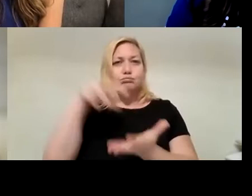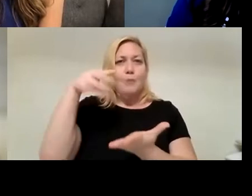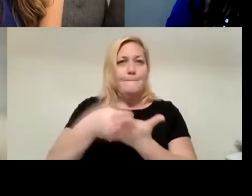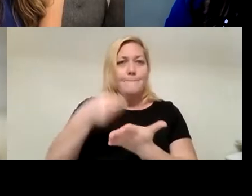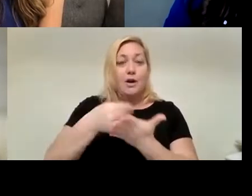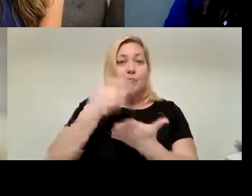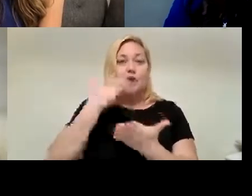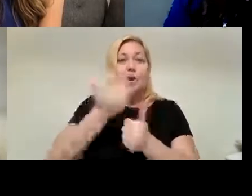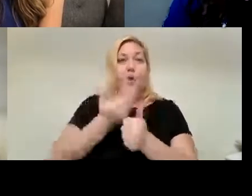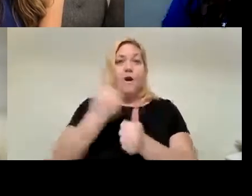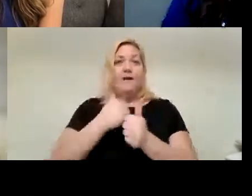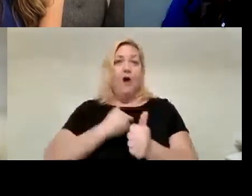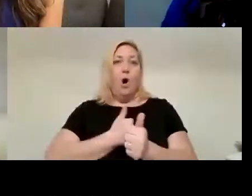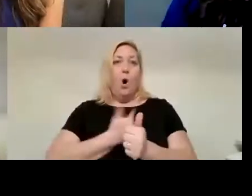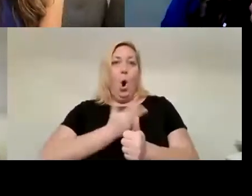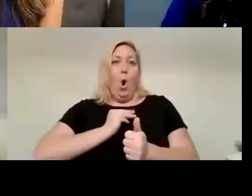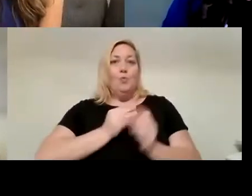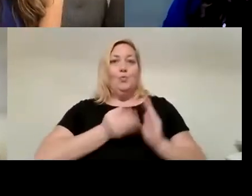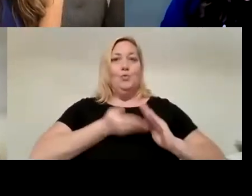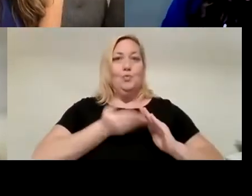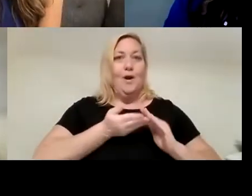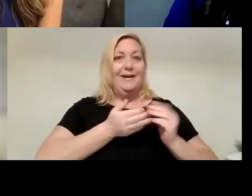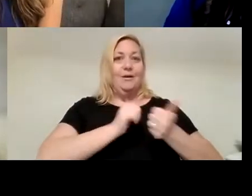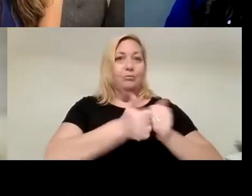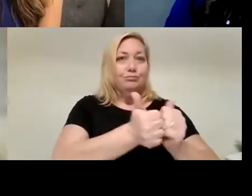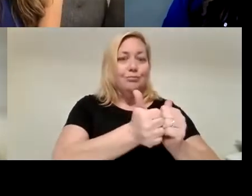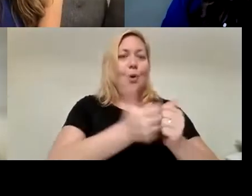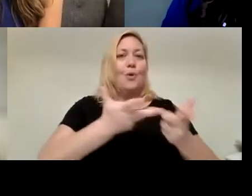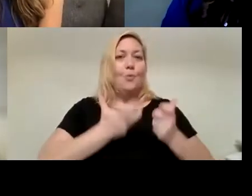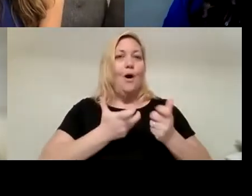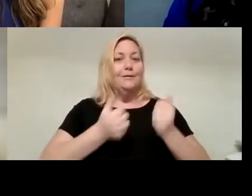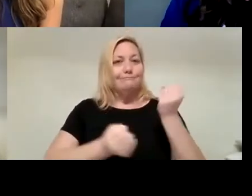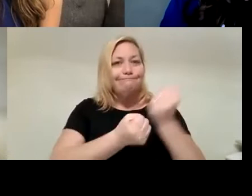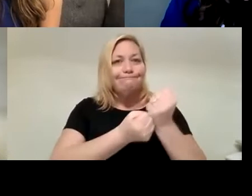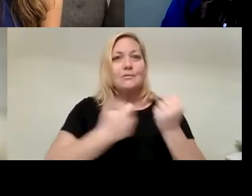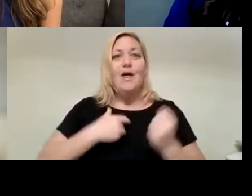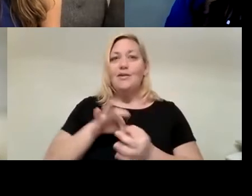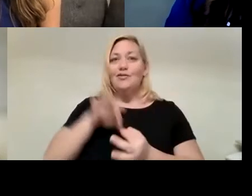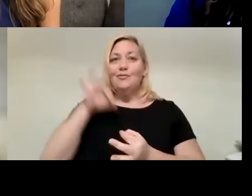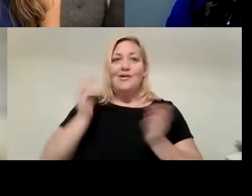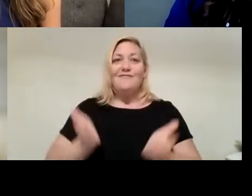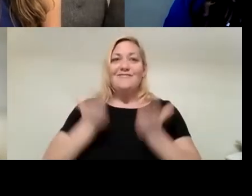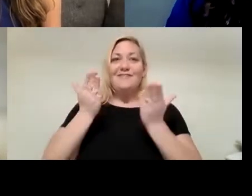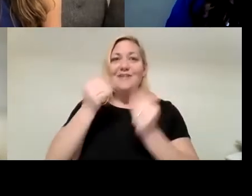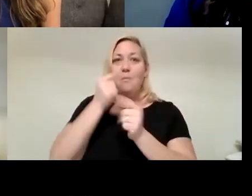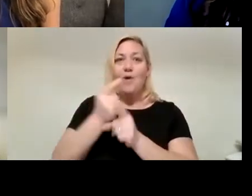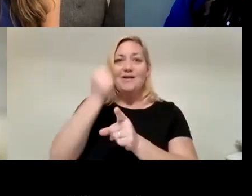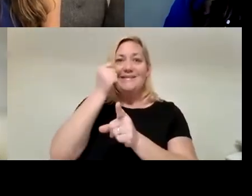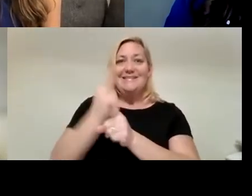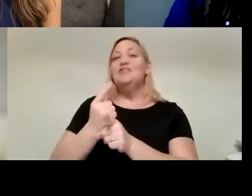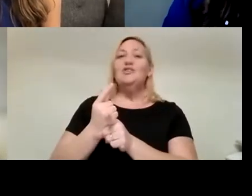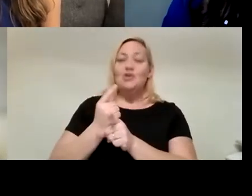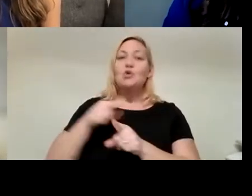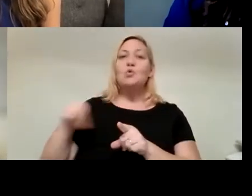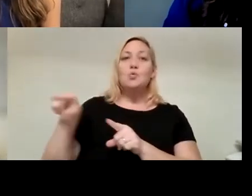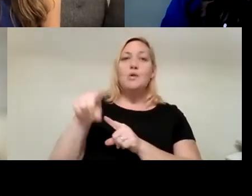our own was running. So it's having that spirit of lifting our brothers, our sisters, our siblings who